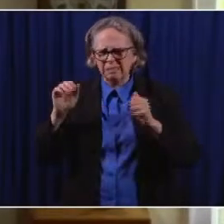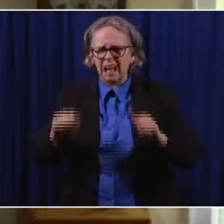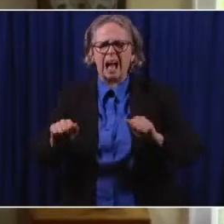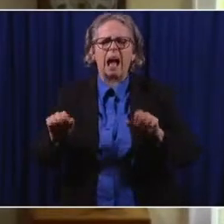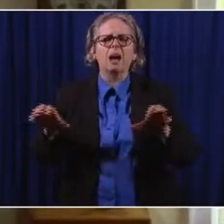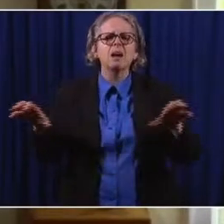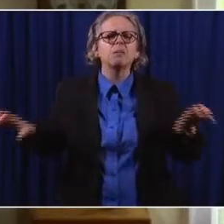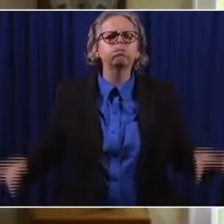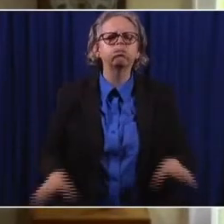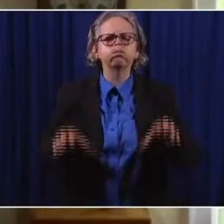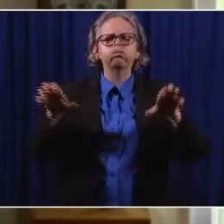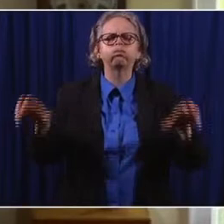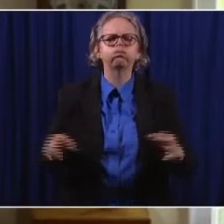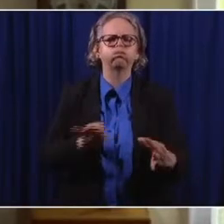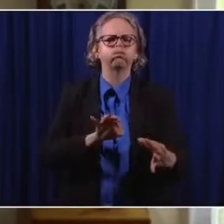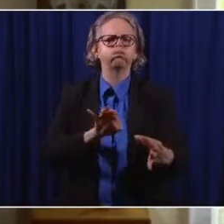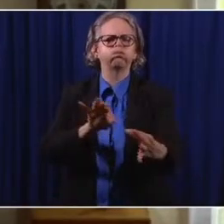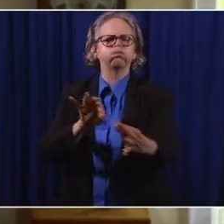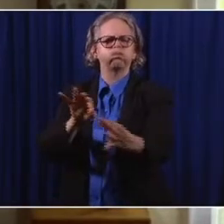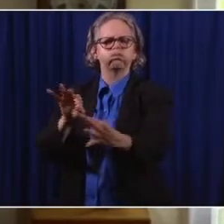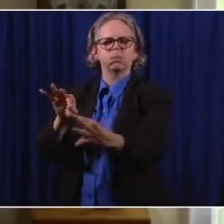community. The fact that they have